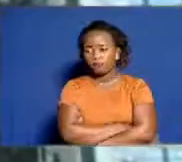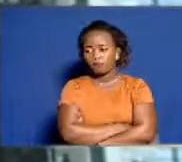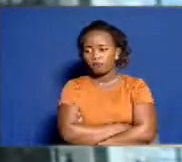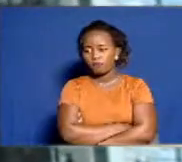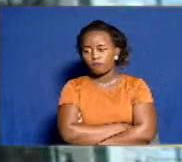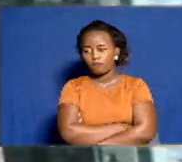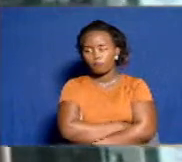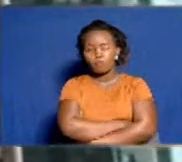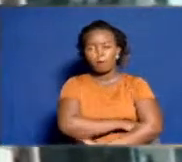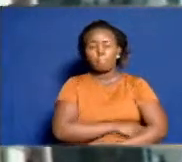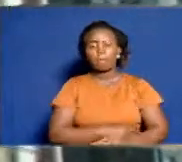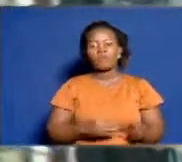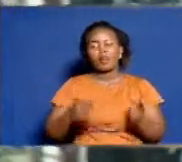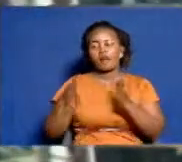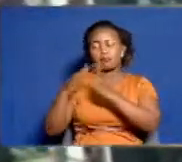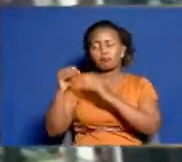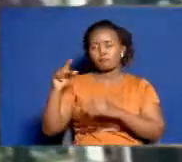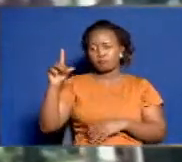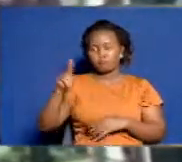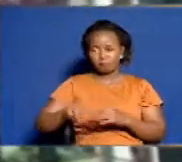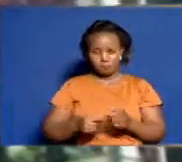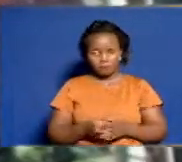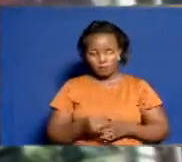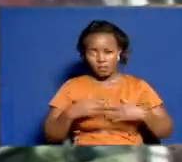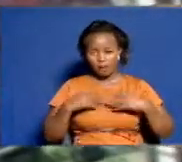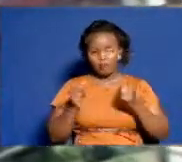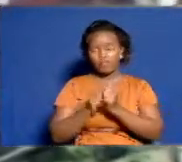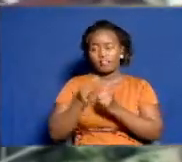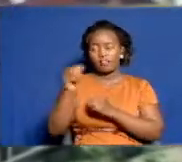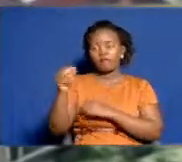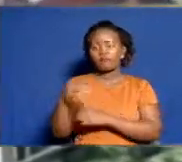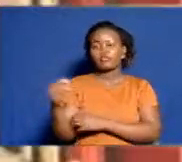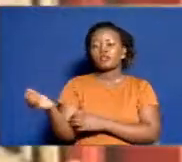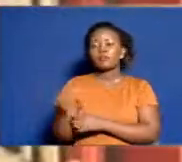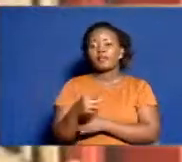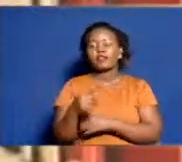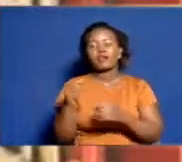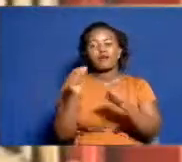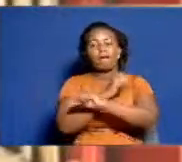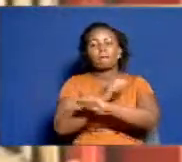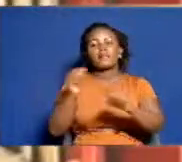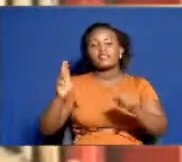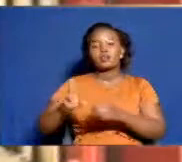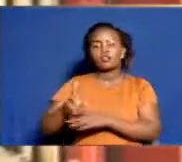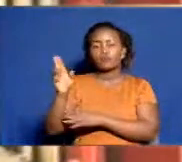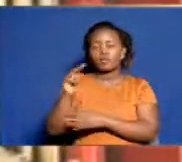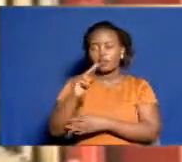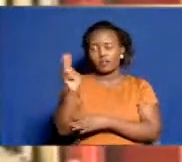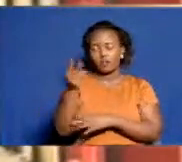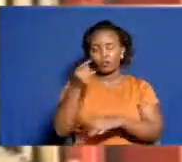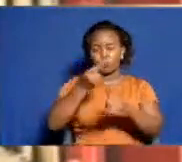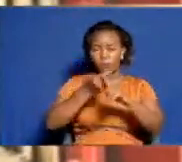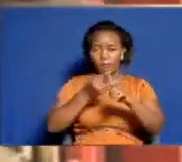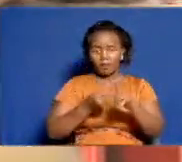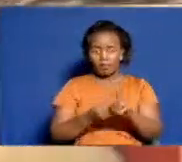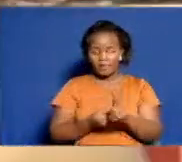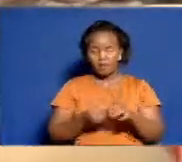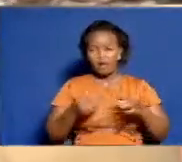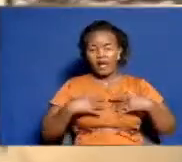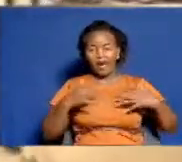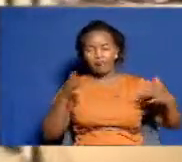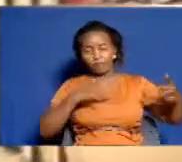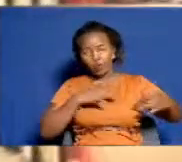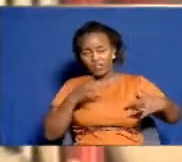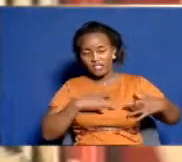housing. With barely 15 months to the end of President Uhuru Kenyatta's 2 terms, there are concerns whether